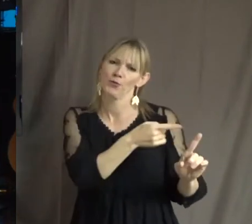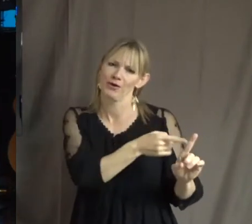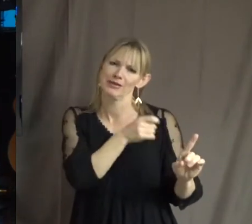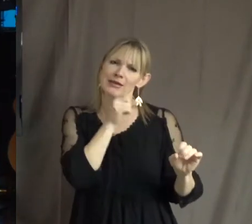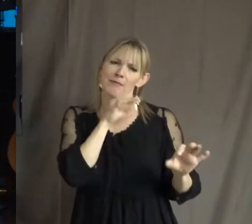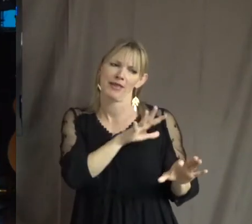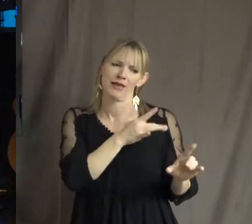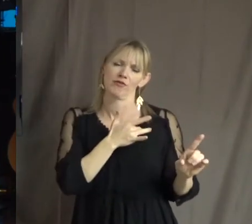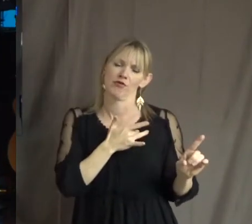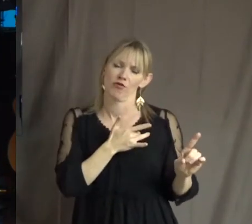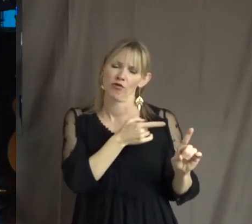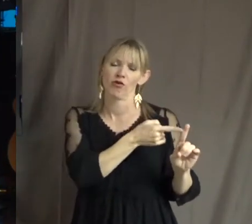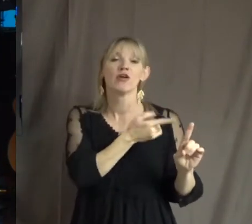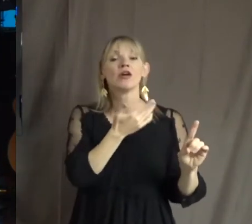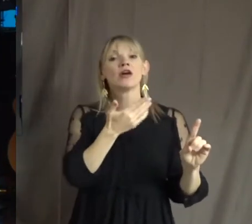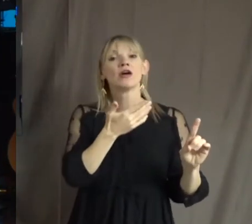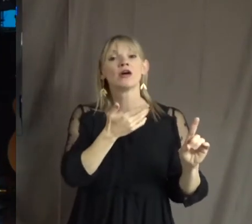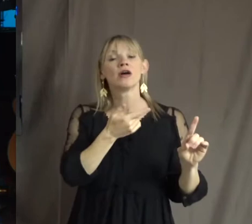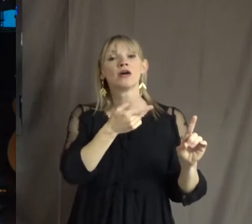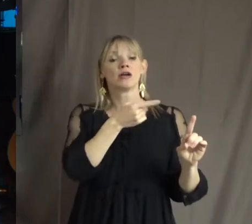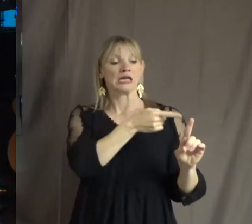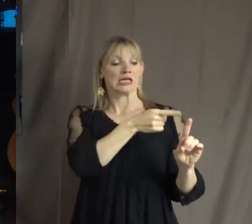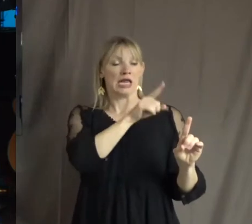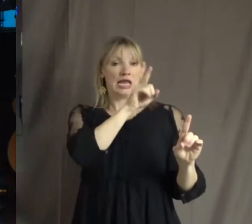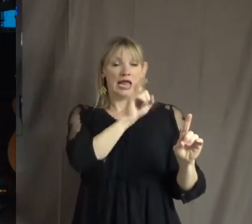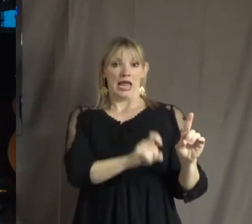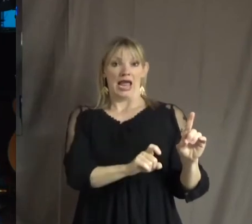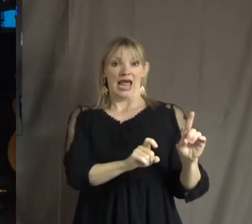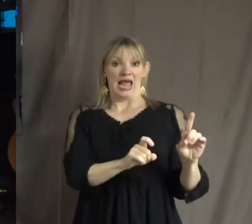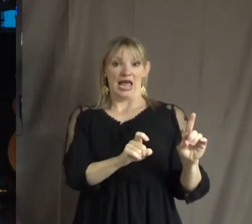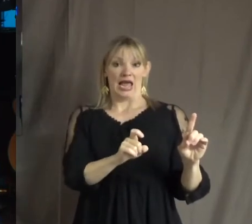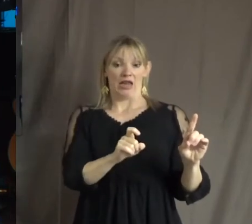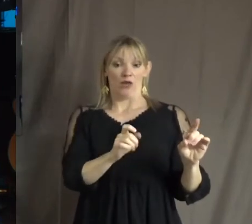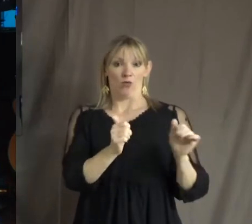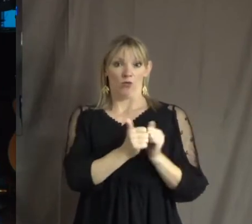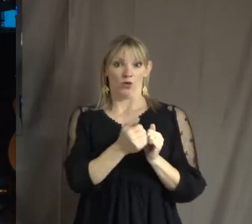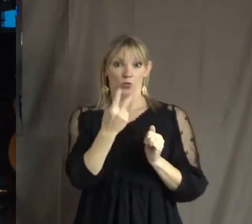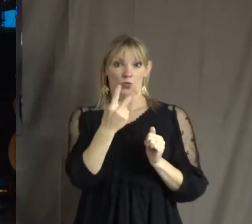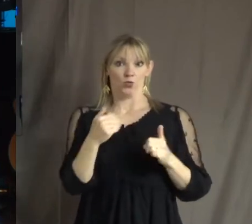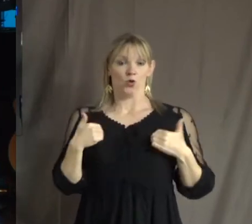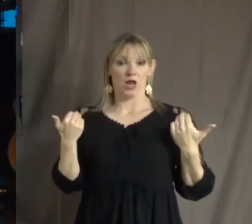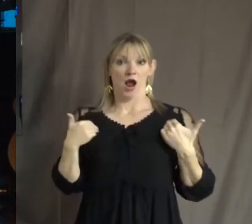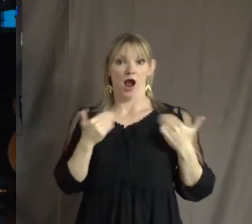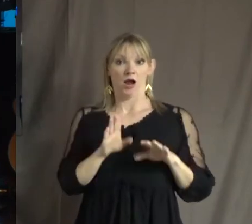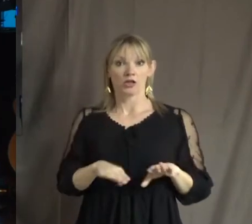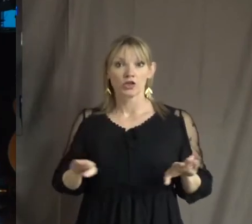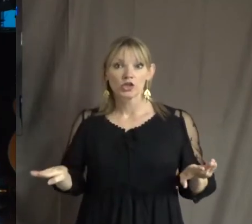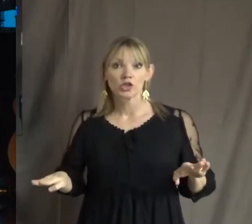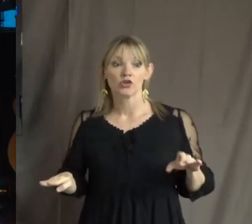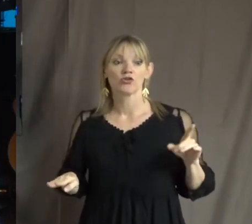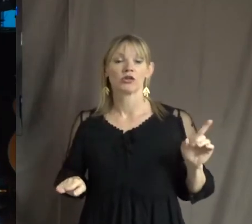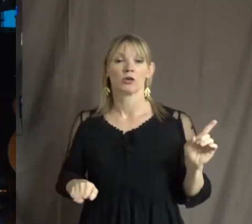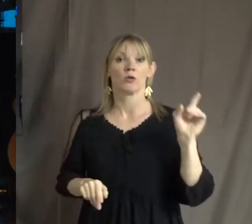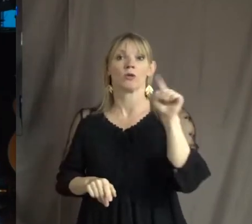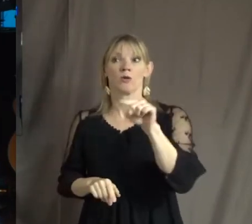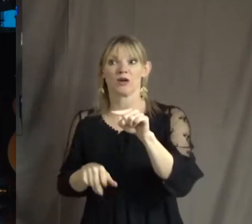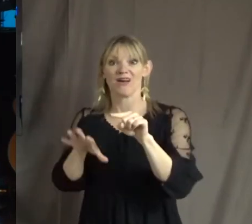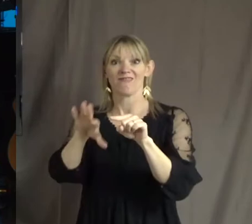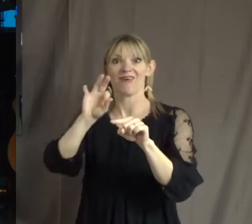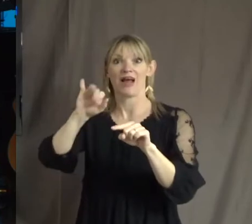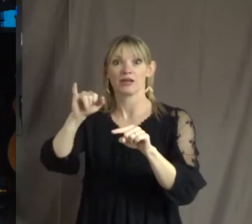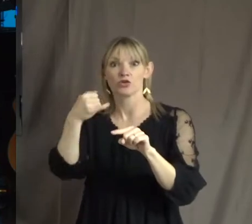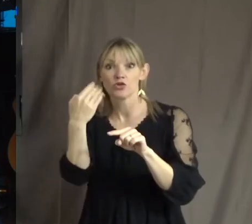heart, that she had to step forward with 2 little kids, find a job,